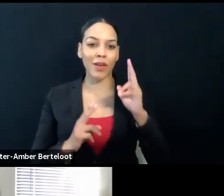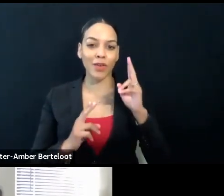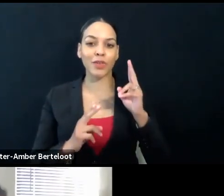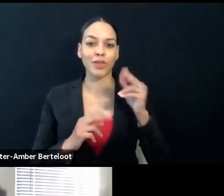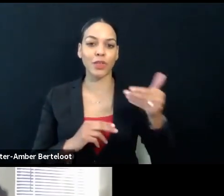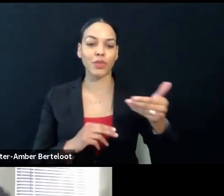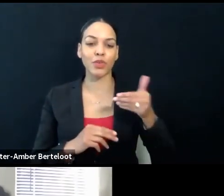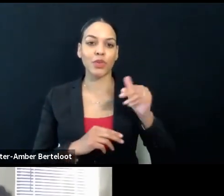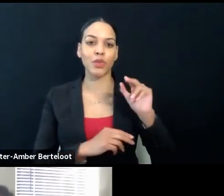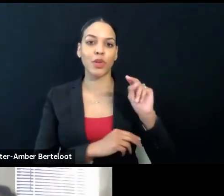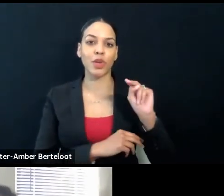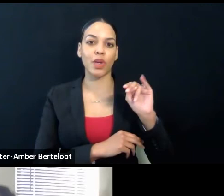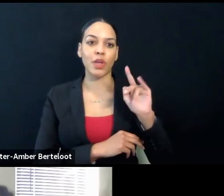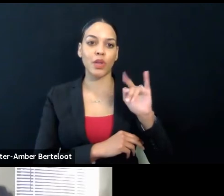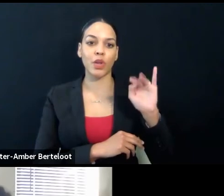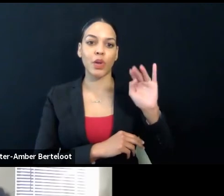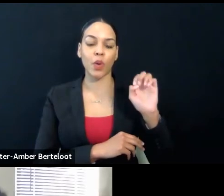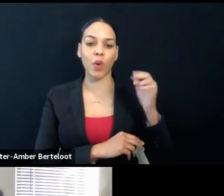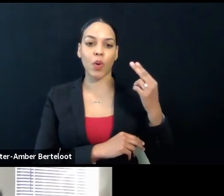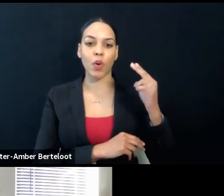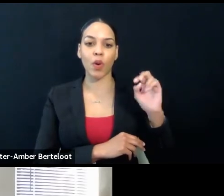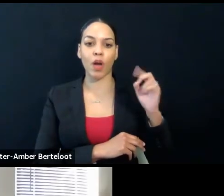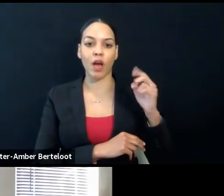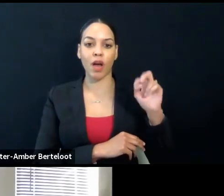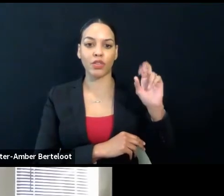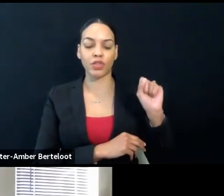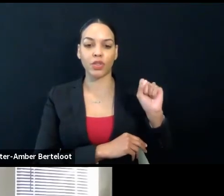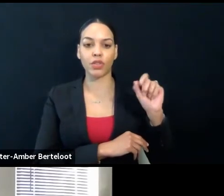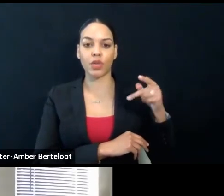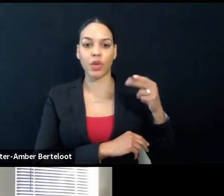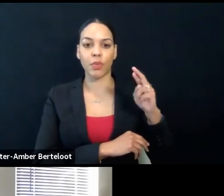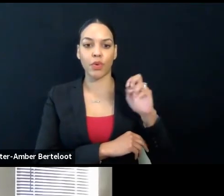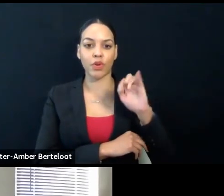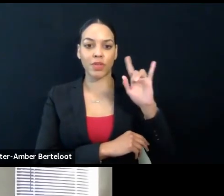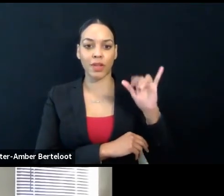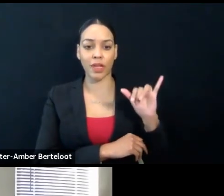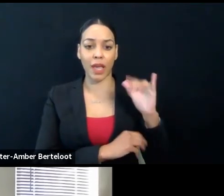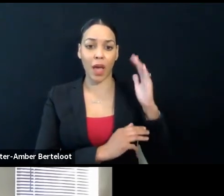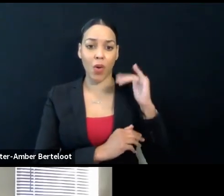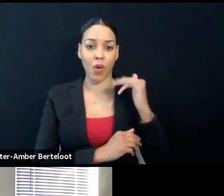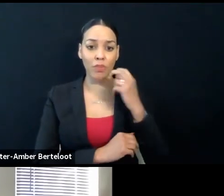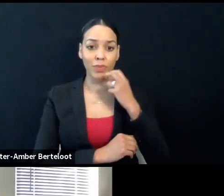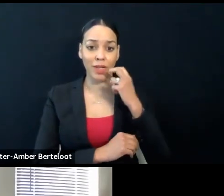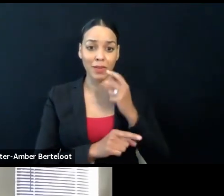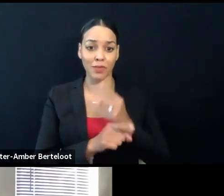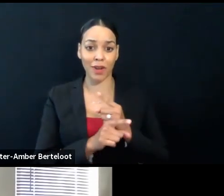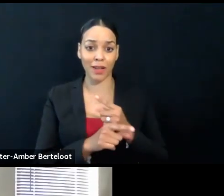is Nicole Hodges Persley, and I hope I pronounced that correctly.